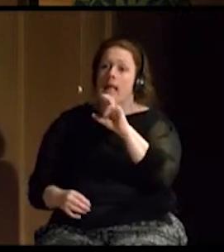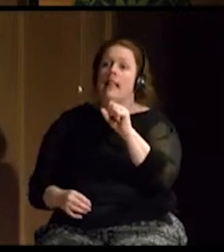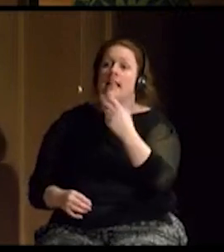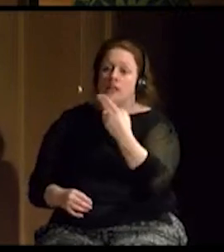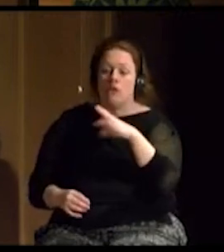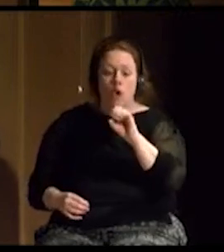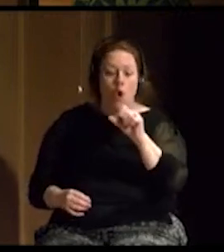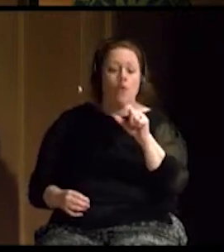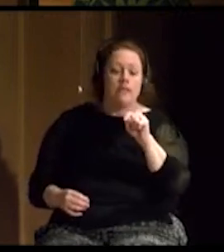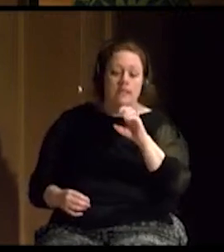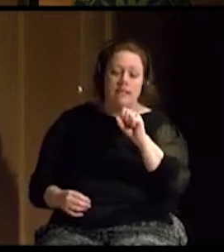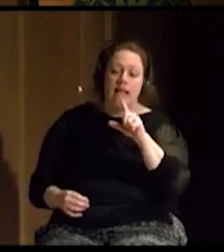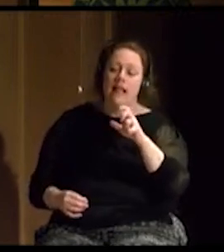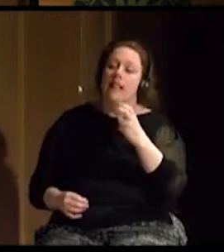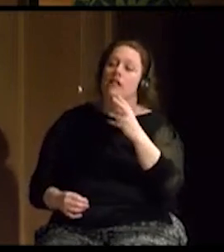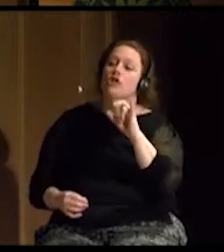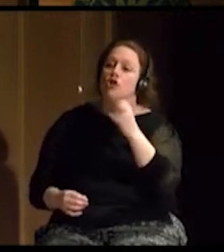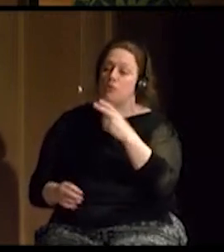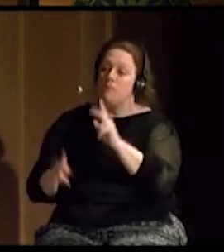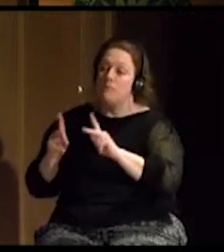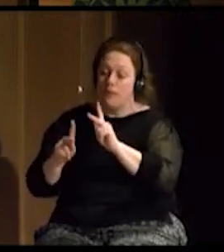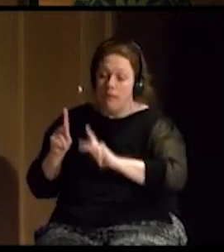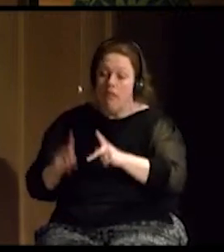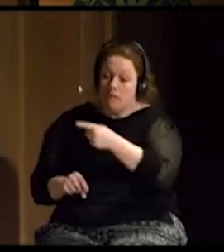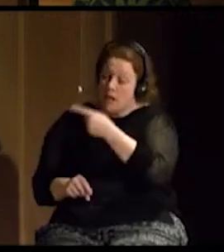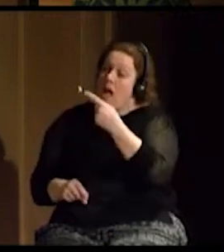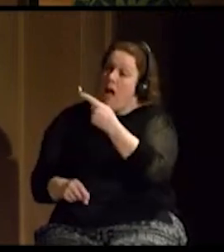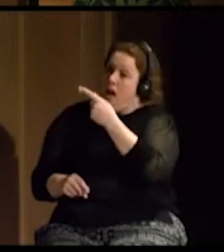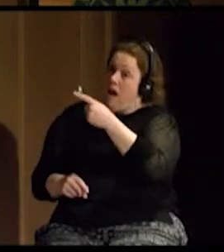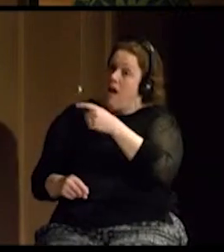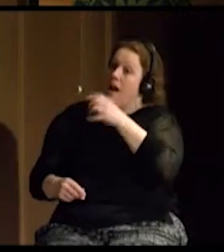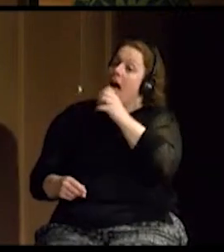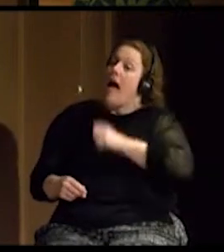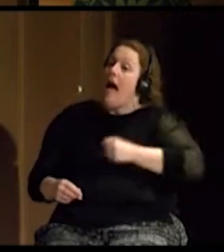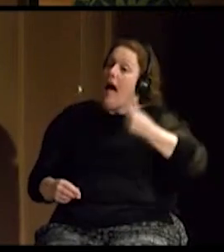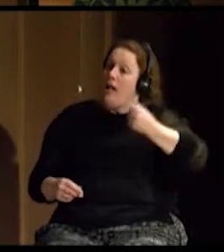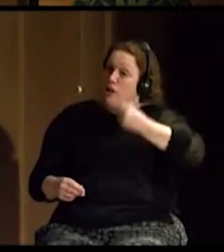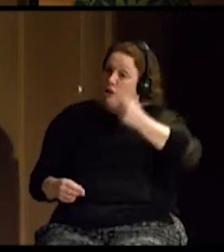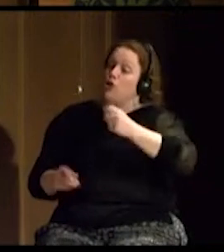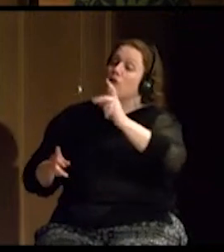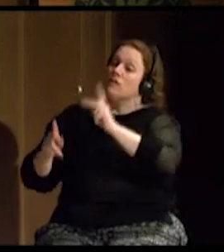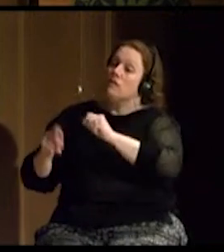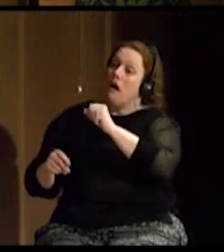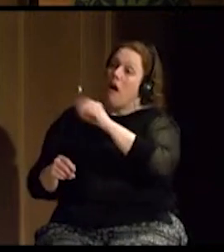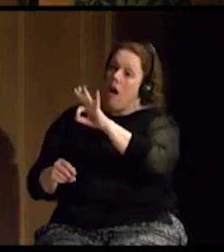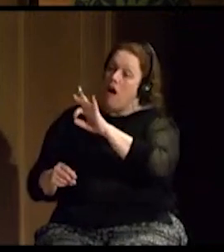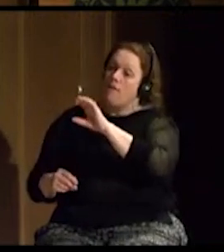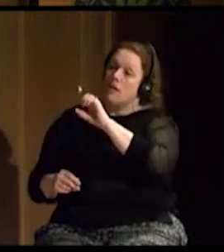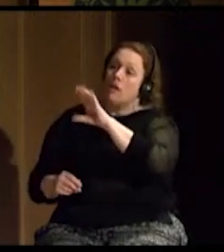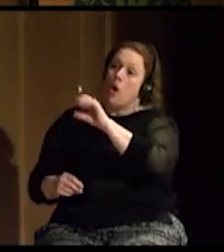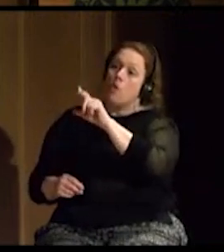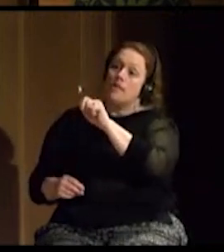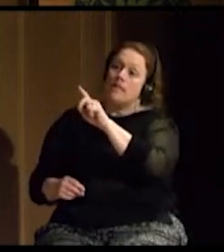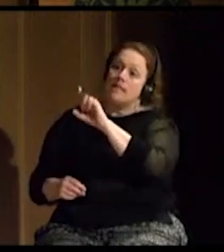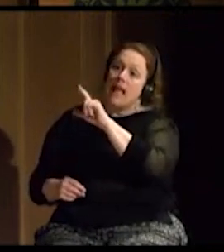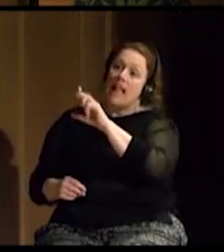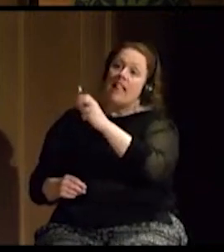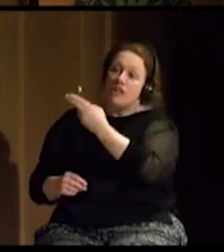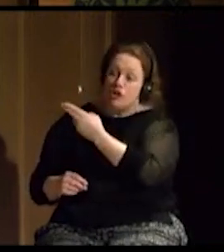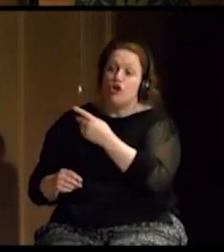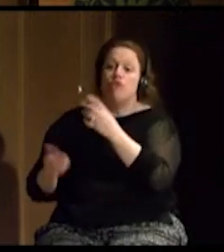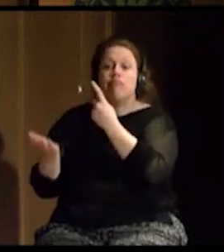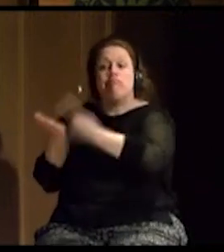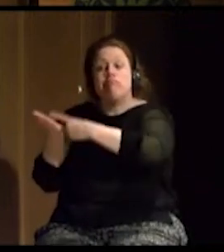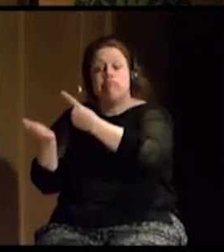Coast Salish elders and knowledge keepers have revealed a broader colonial policy of cultural repression, which